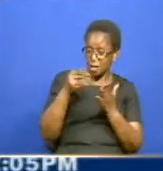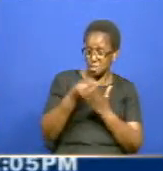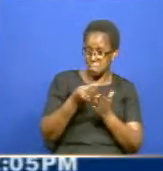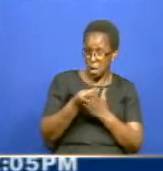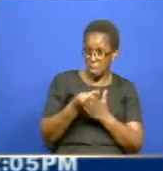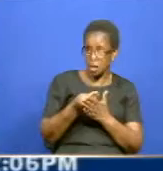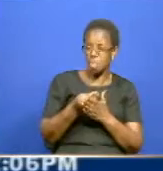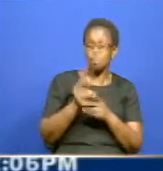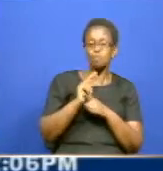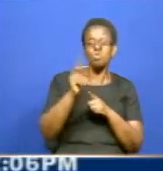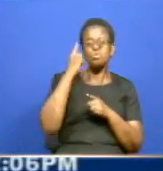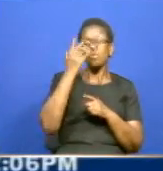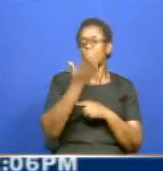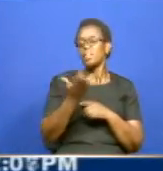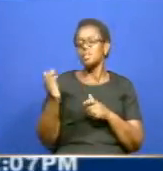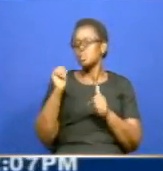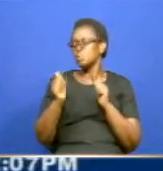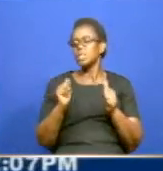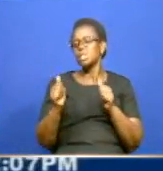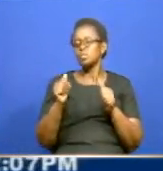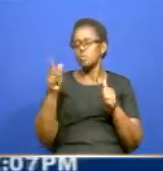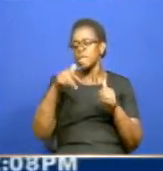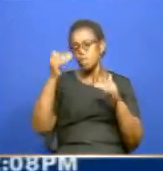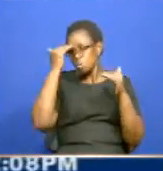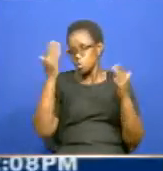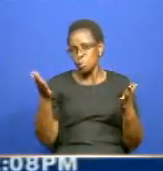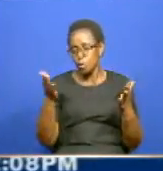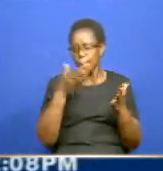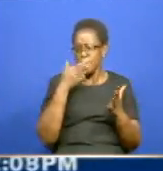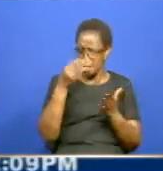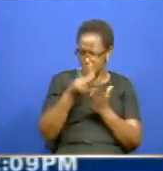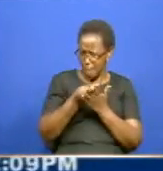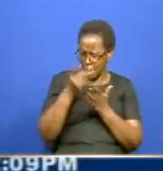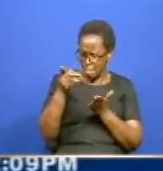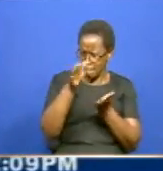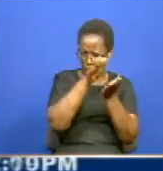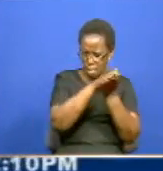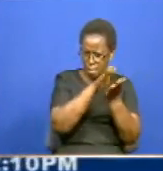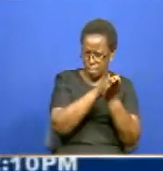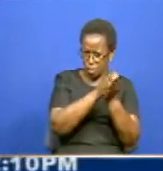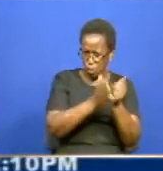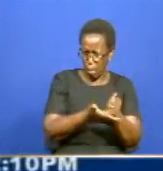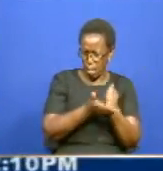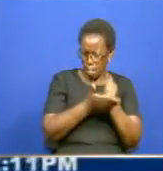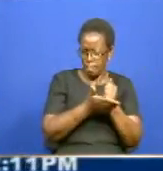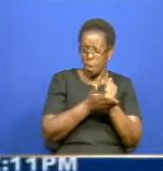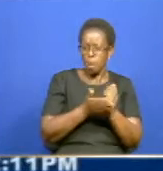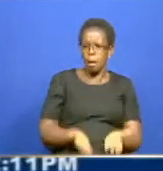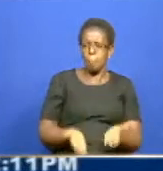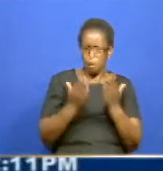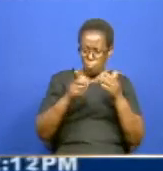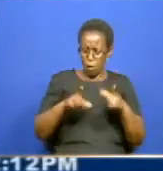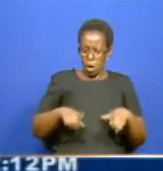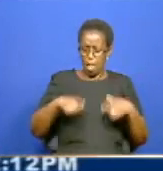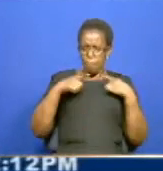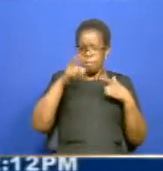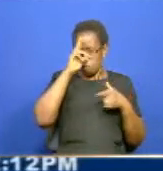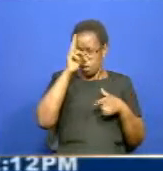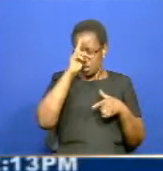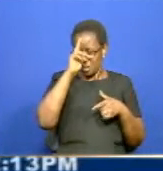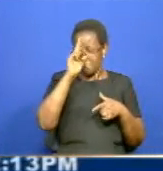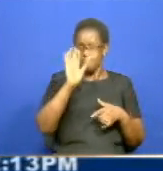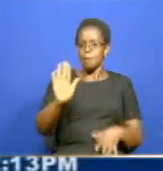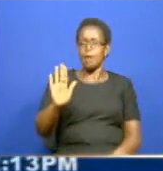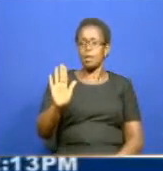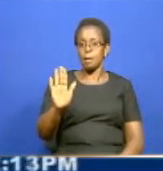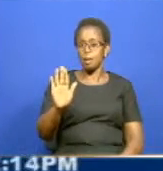for things which are not known, should actually be set aside to be able to improve the life of these policemen and women.